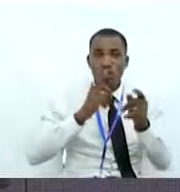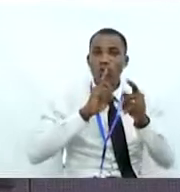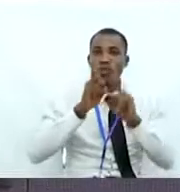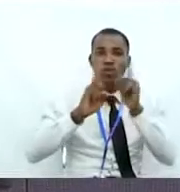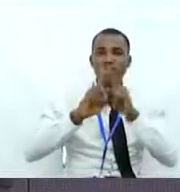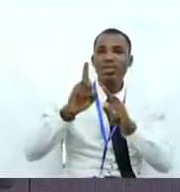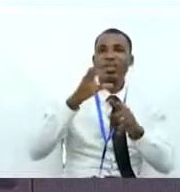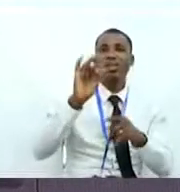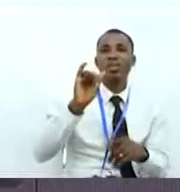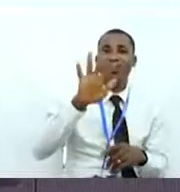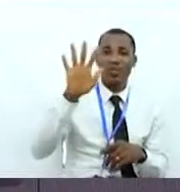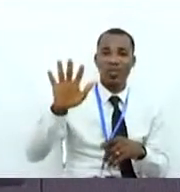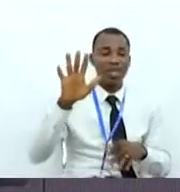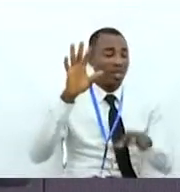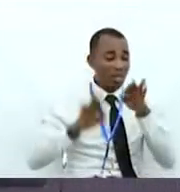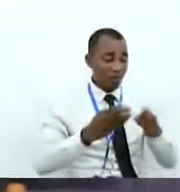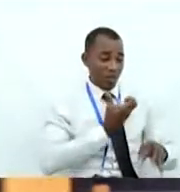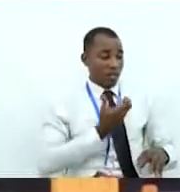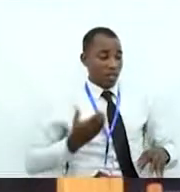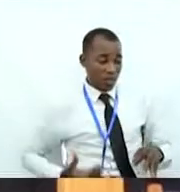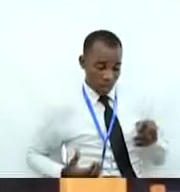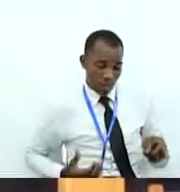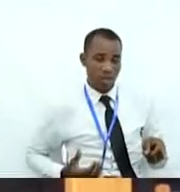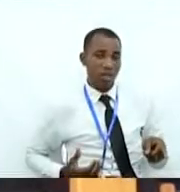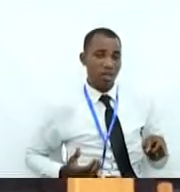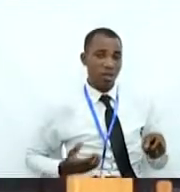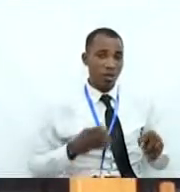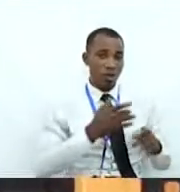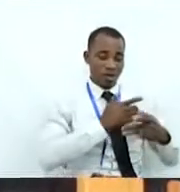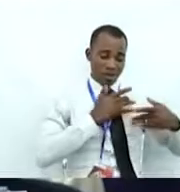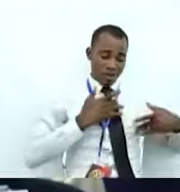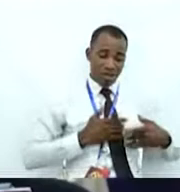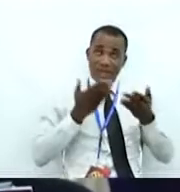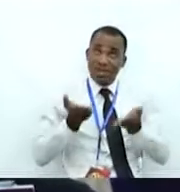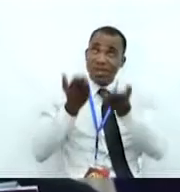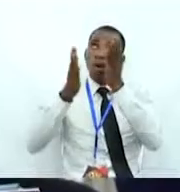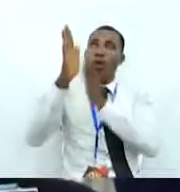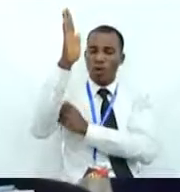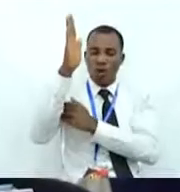1955 for many a moment?